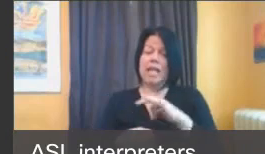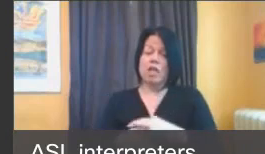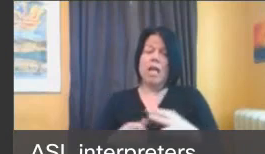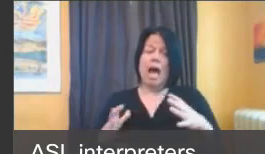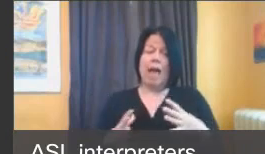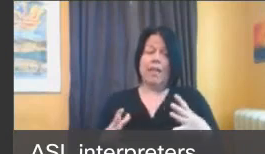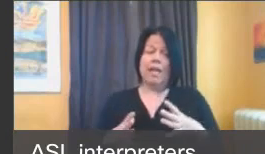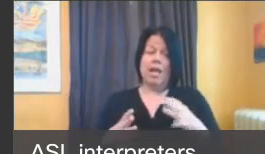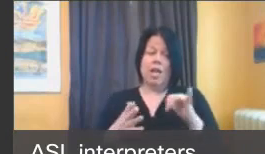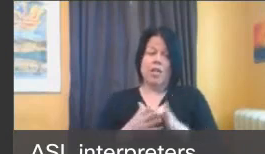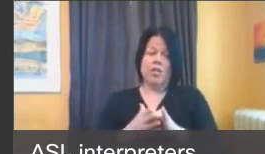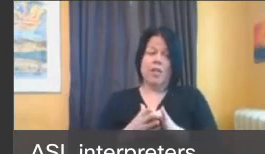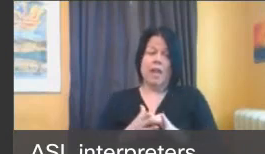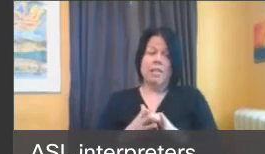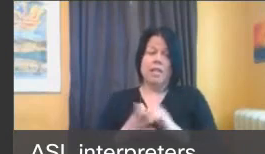people